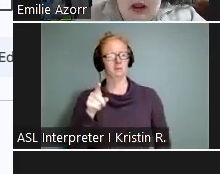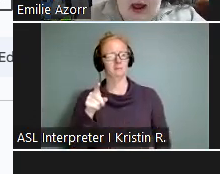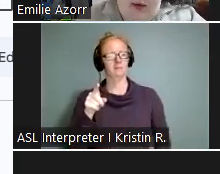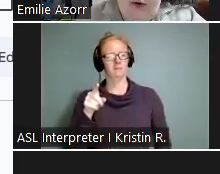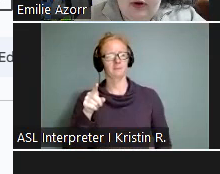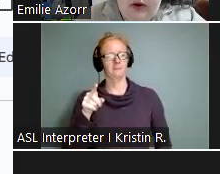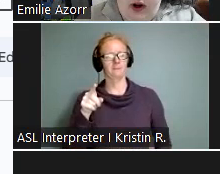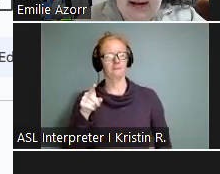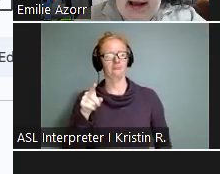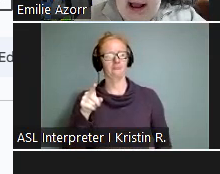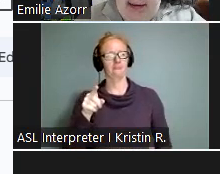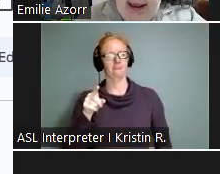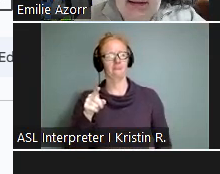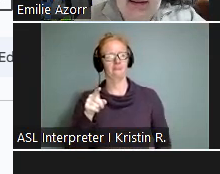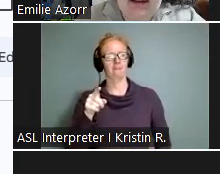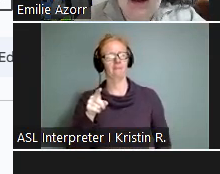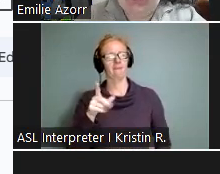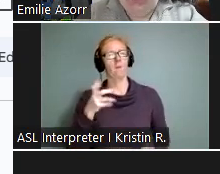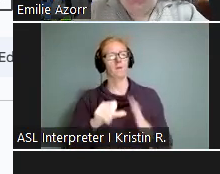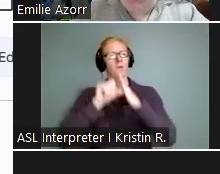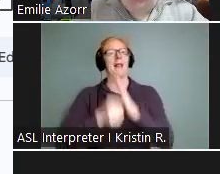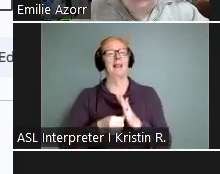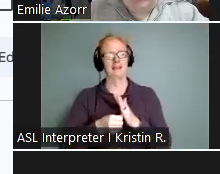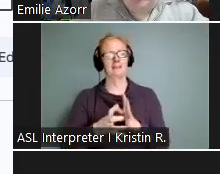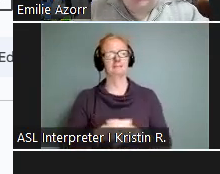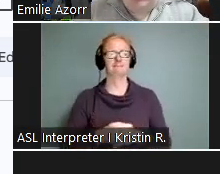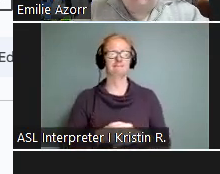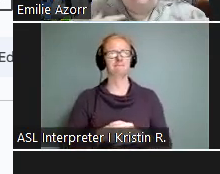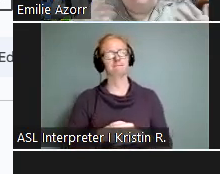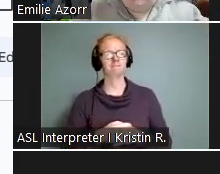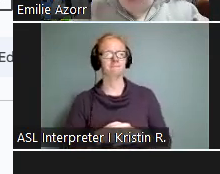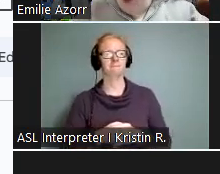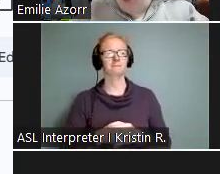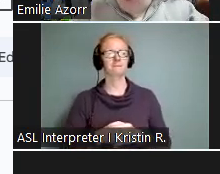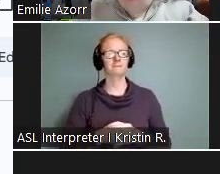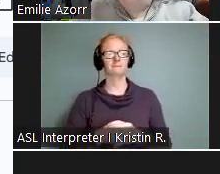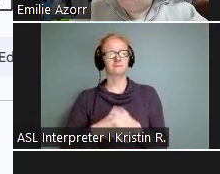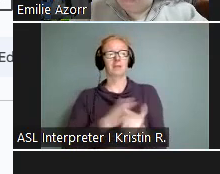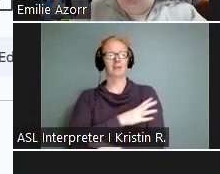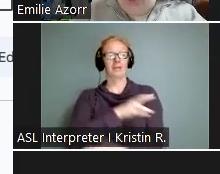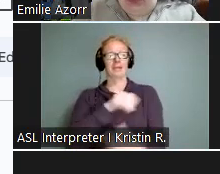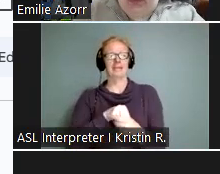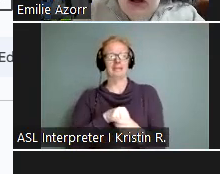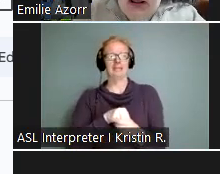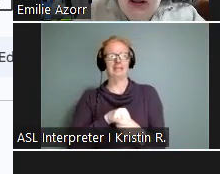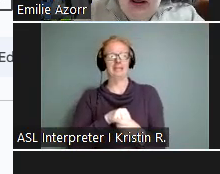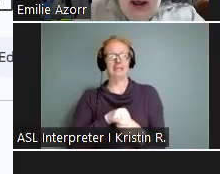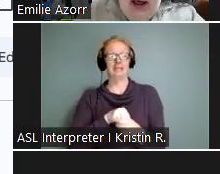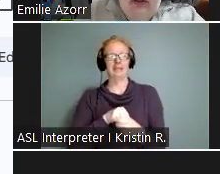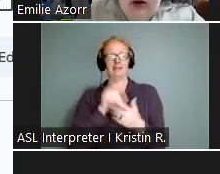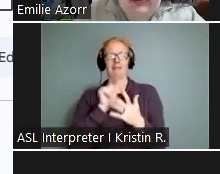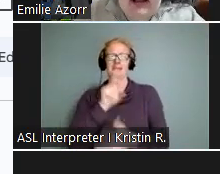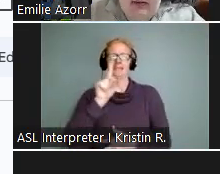tool. We really wanted to highlight that even within our own disability